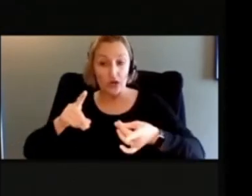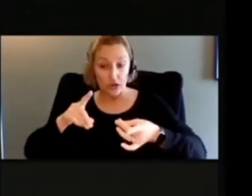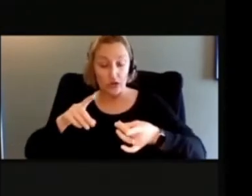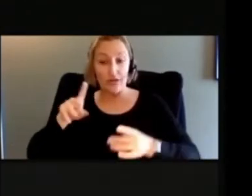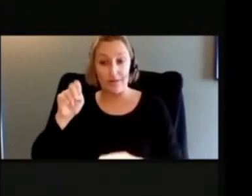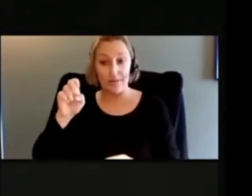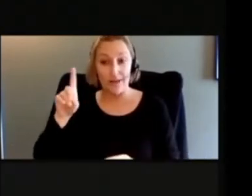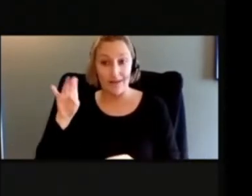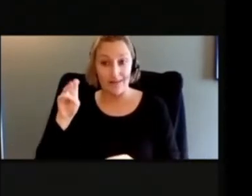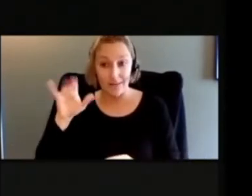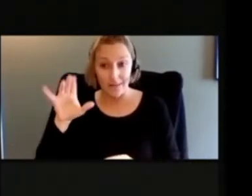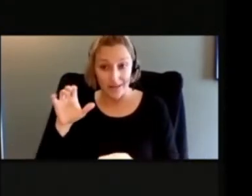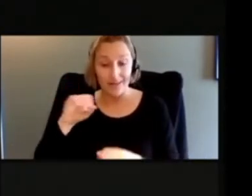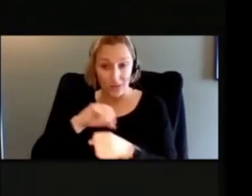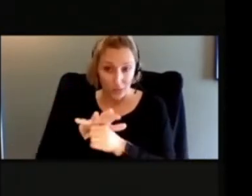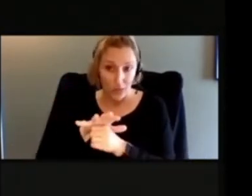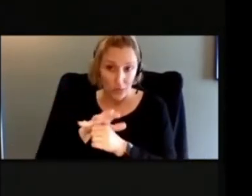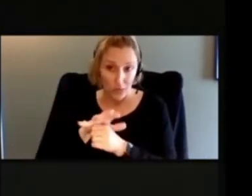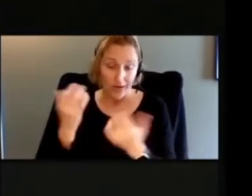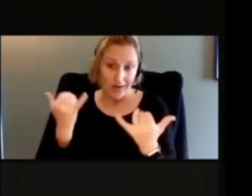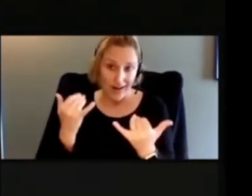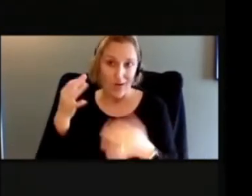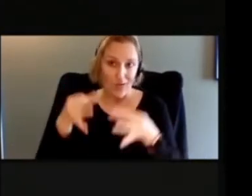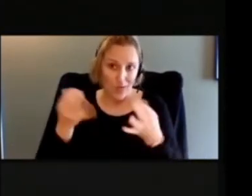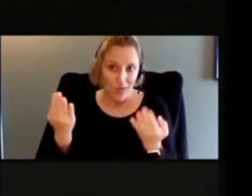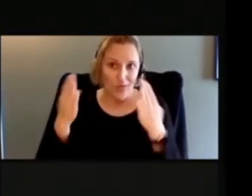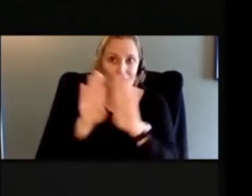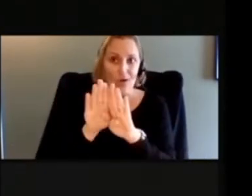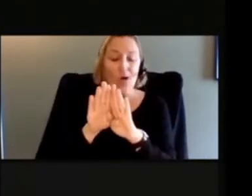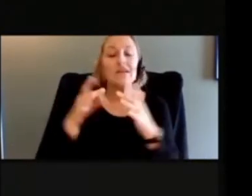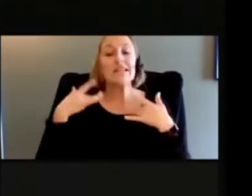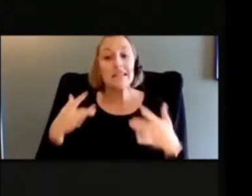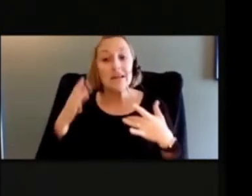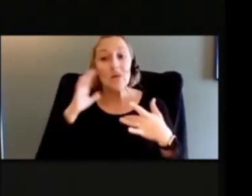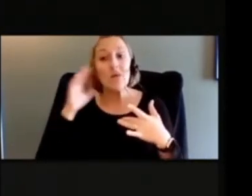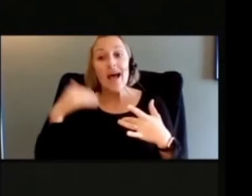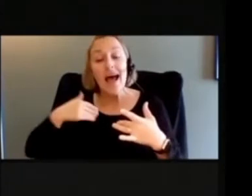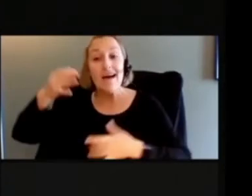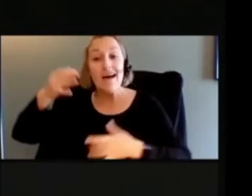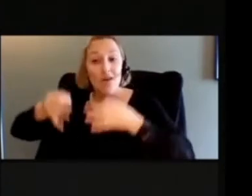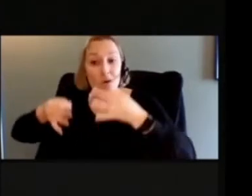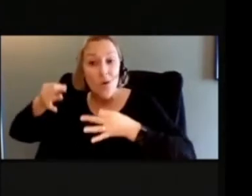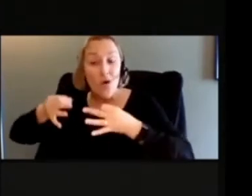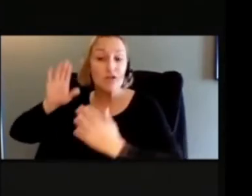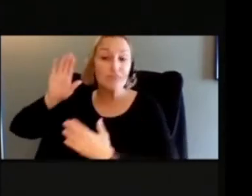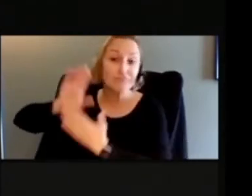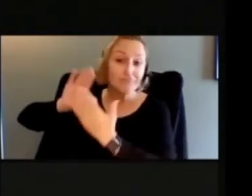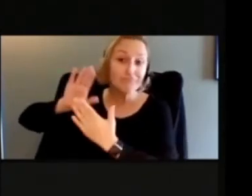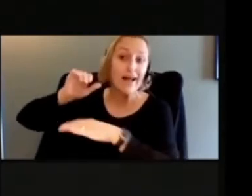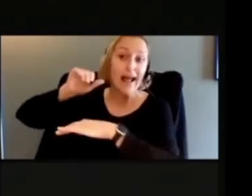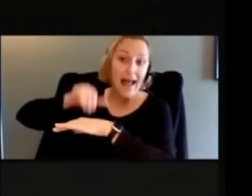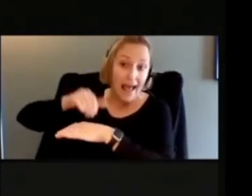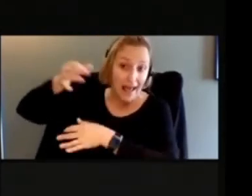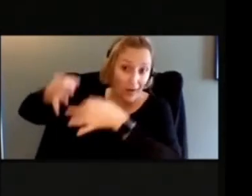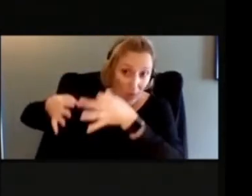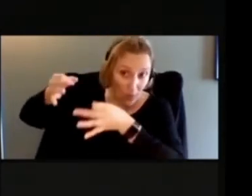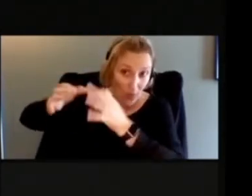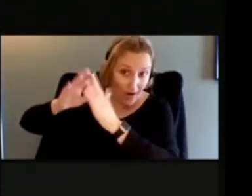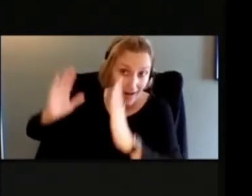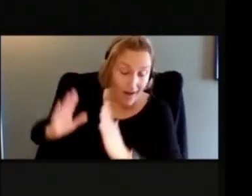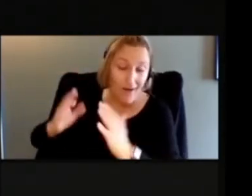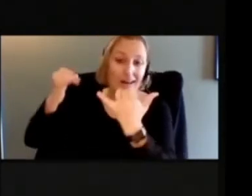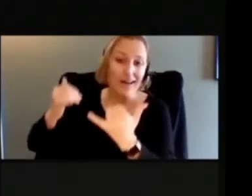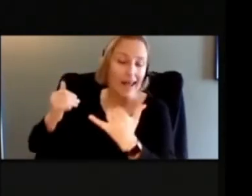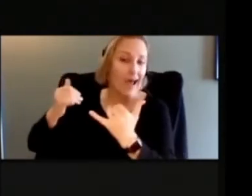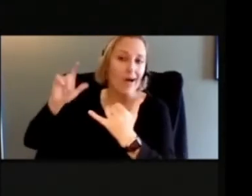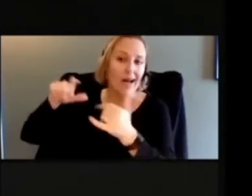So, when there are usually these procedures that were happening in person in the courts were delayed